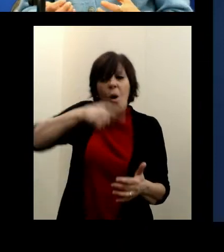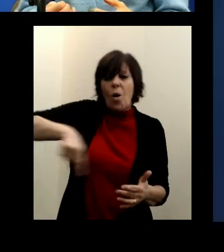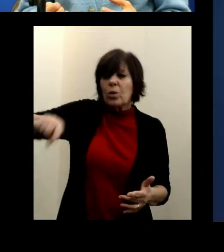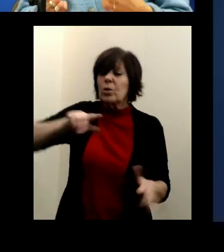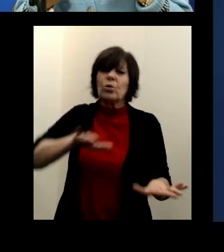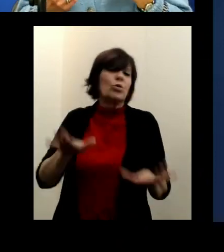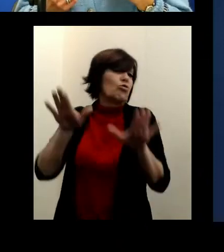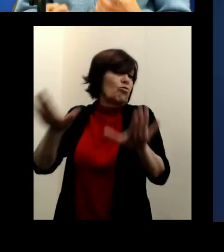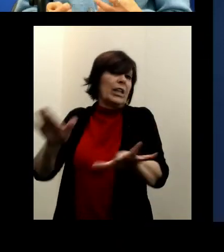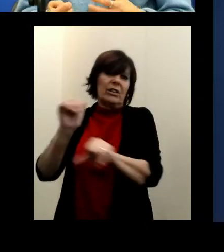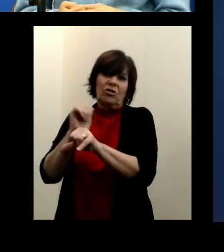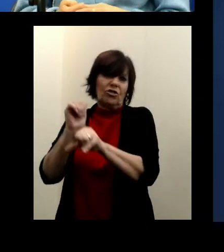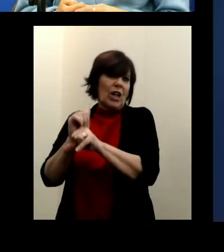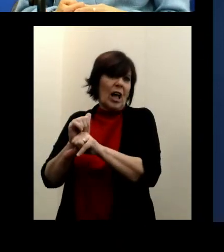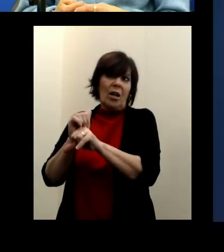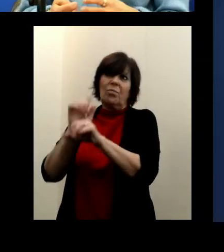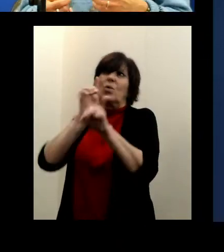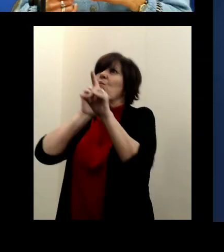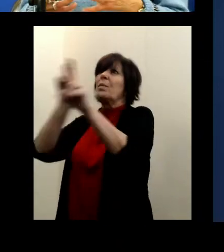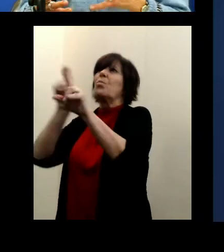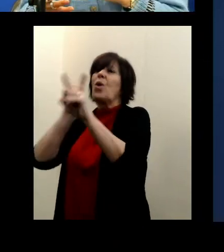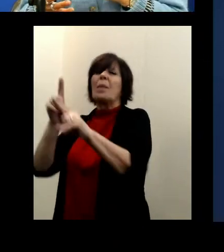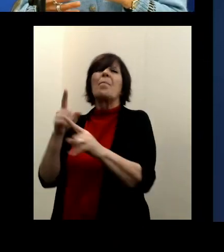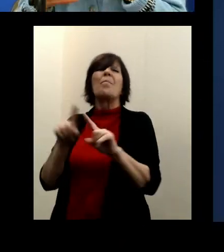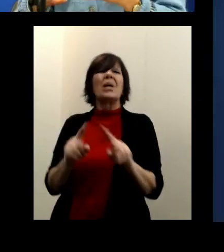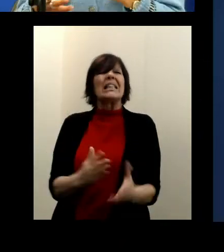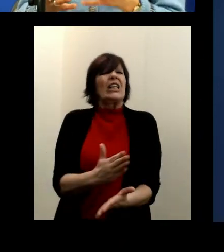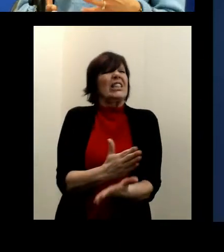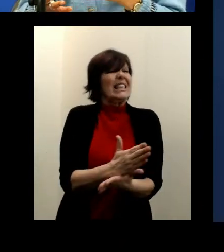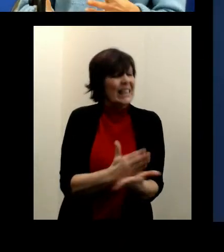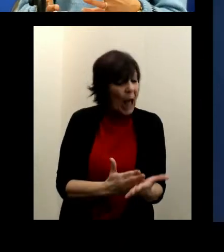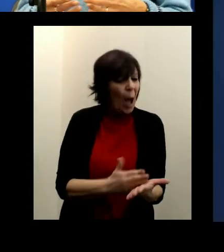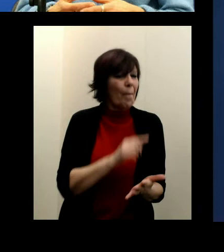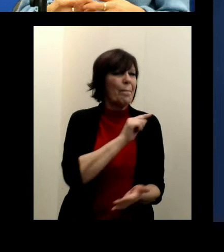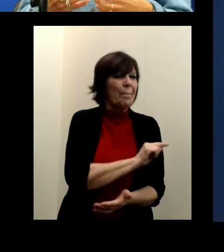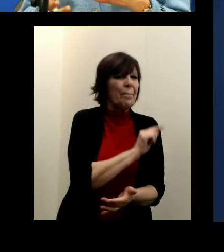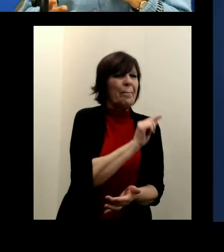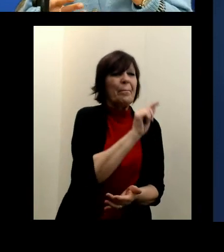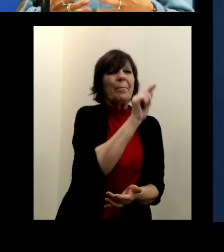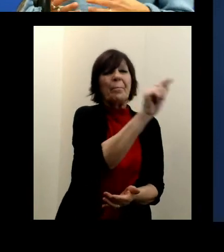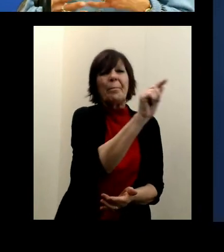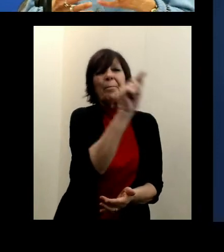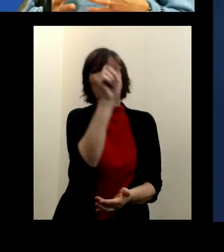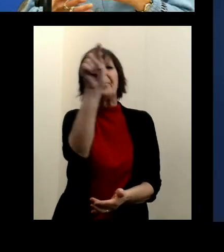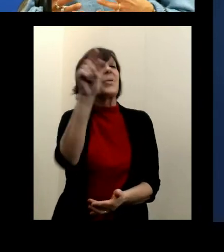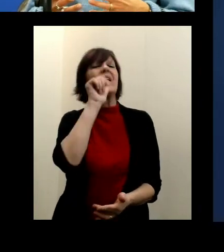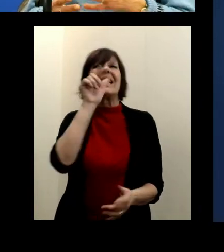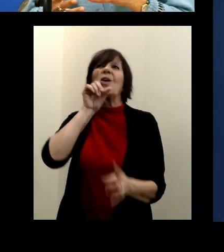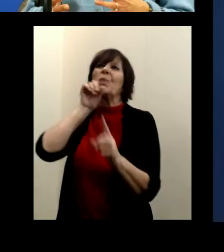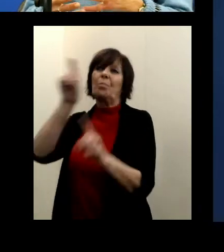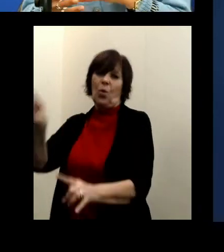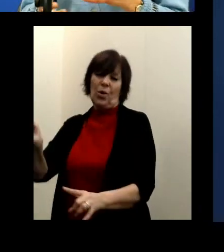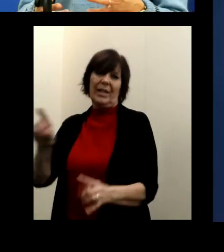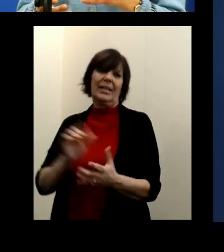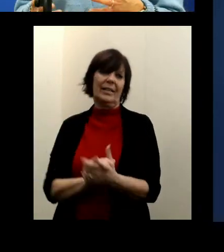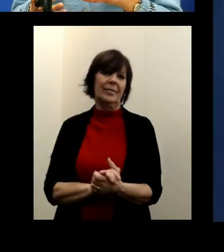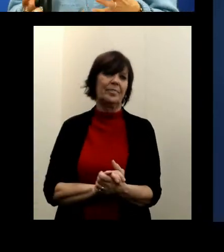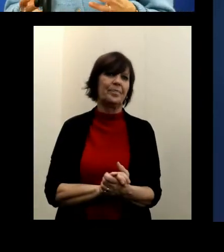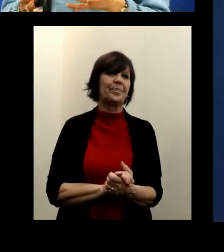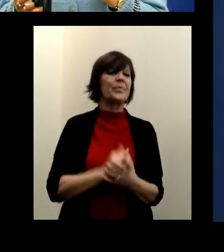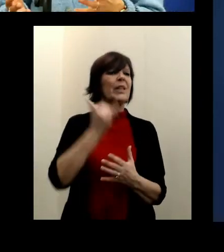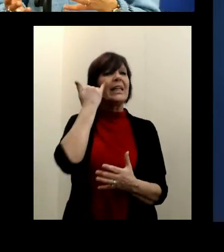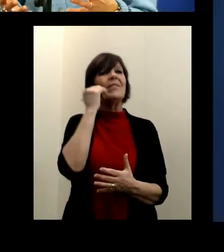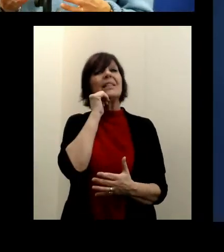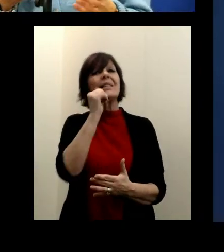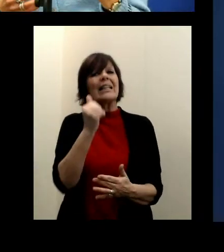great job with testing and a great job reporting. However, and the pharmacies are also doing the same. However, if you're going to a place that isn't a